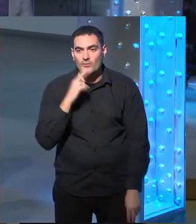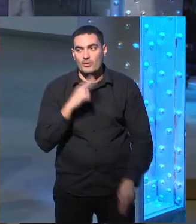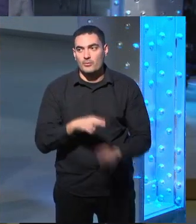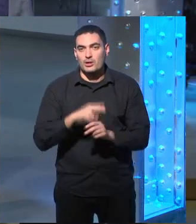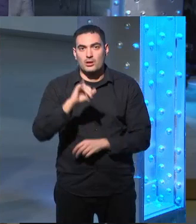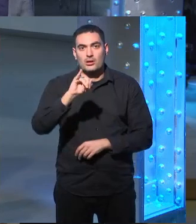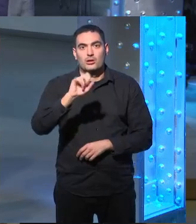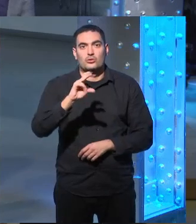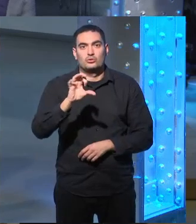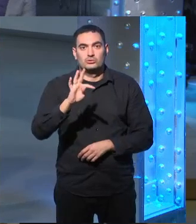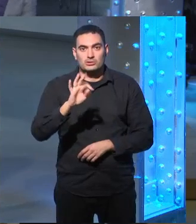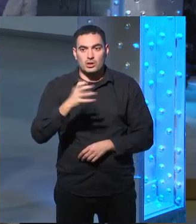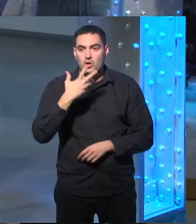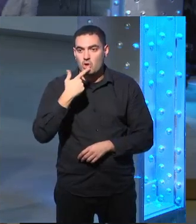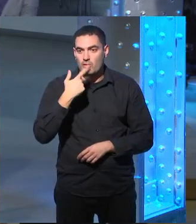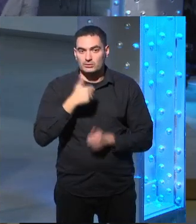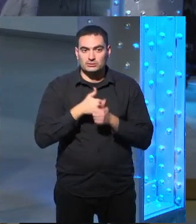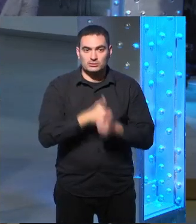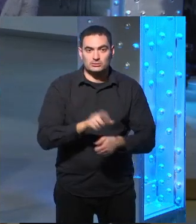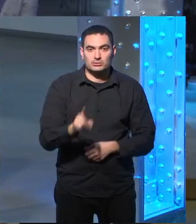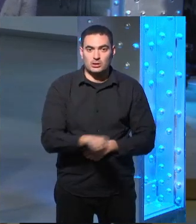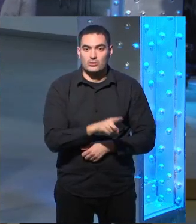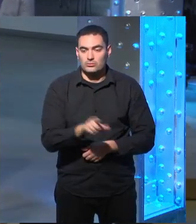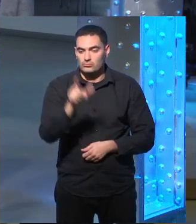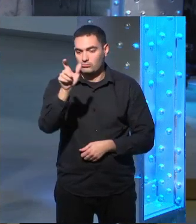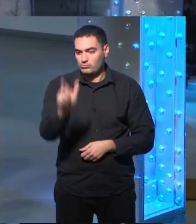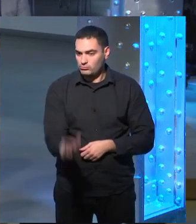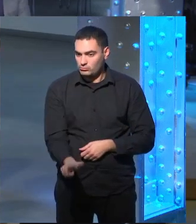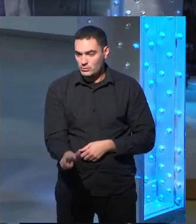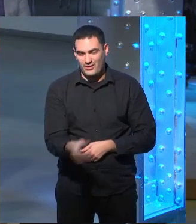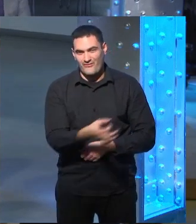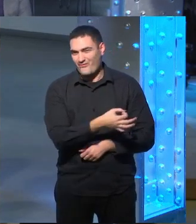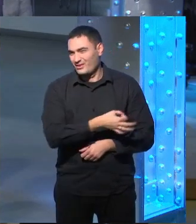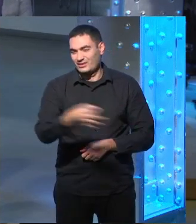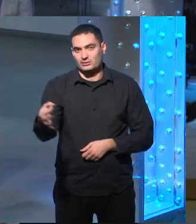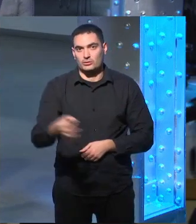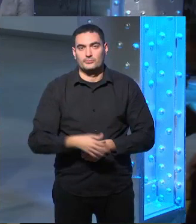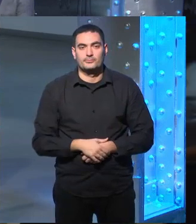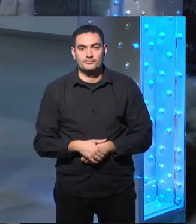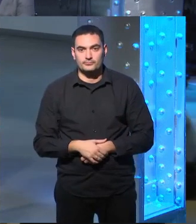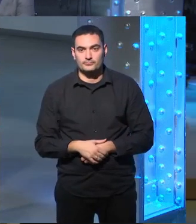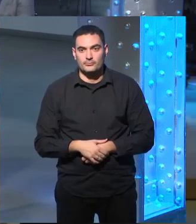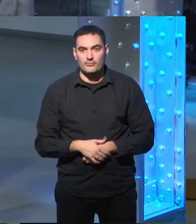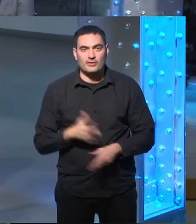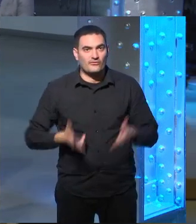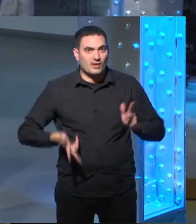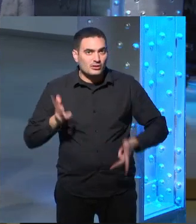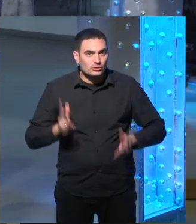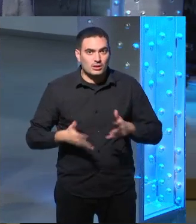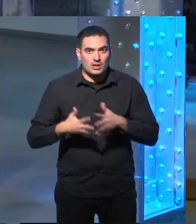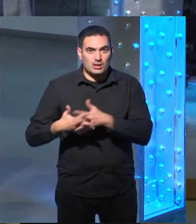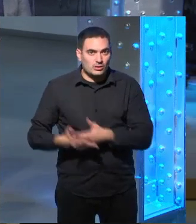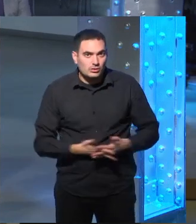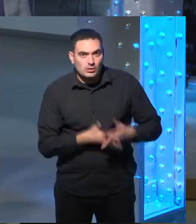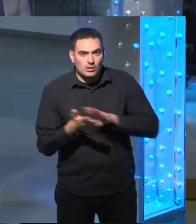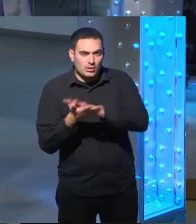parents, because they're more prepared for that. I don't know if you know who Este is. He is a wonderful character. He is